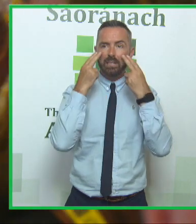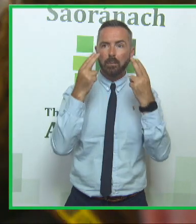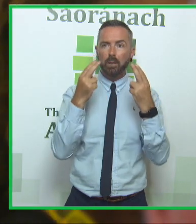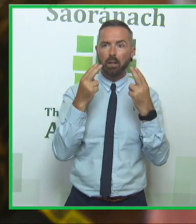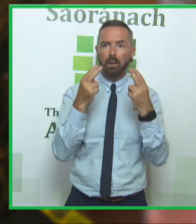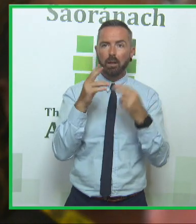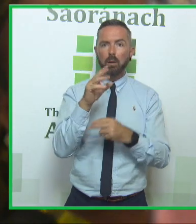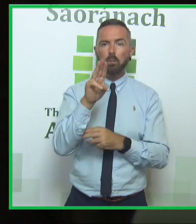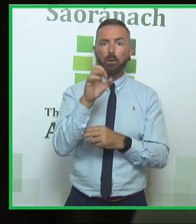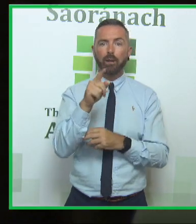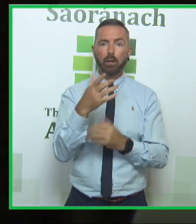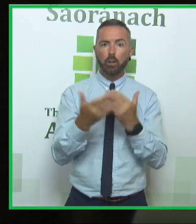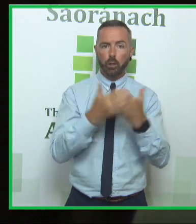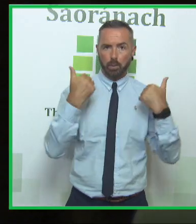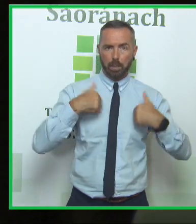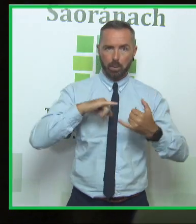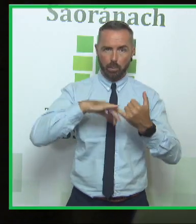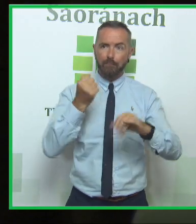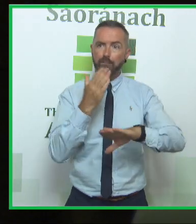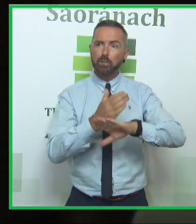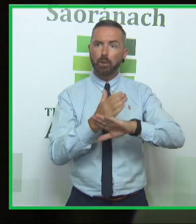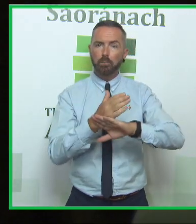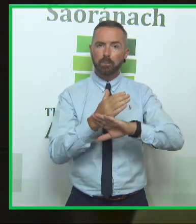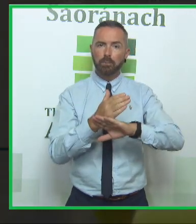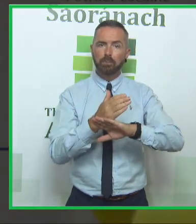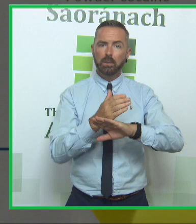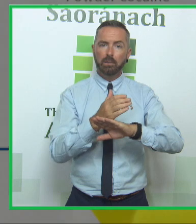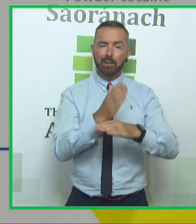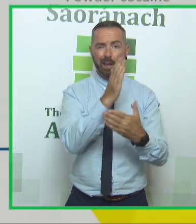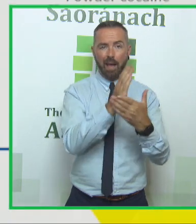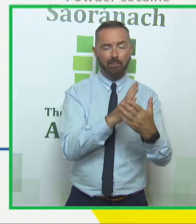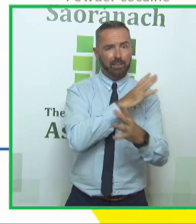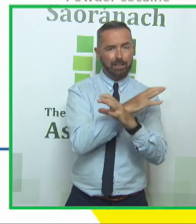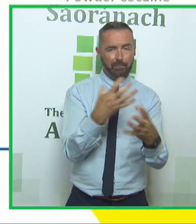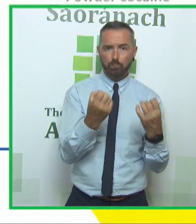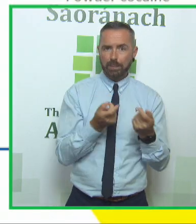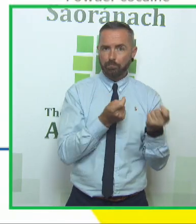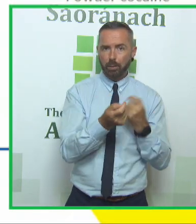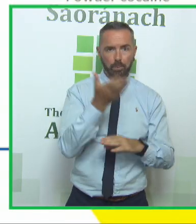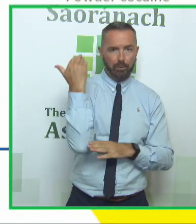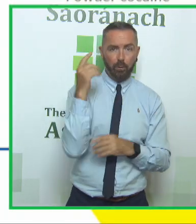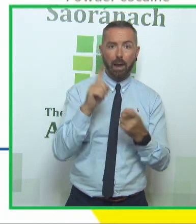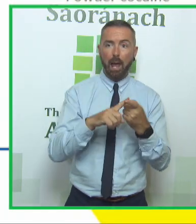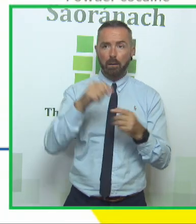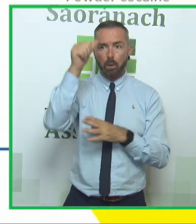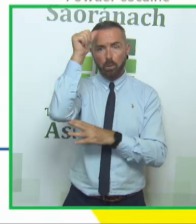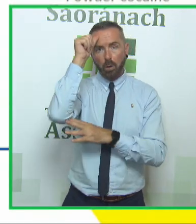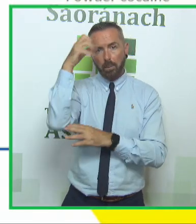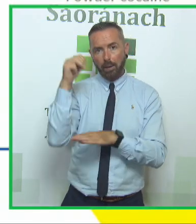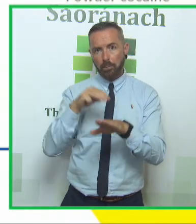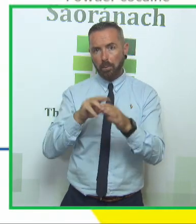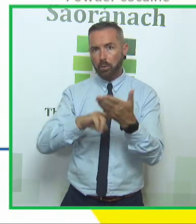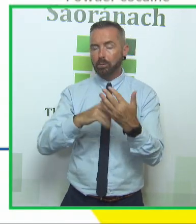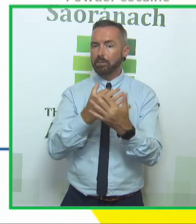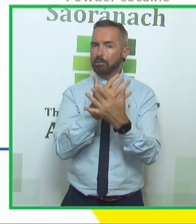young males who are working. About half had never been in treatment before, and it was common to have problem use of